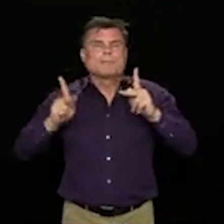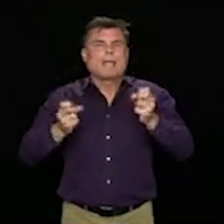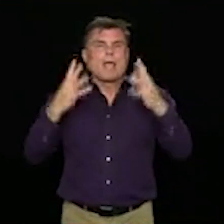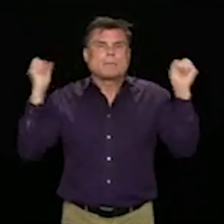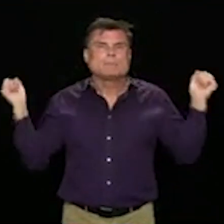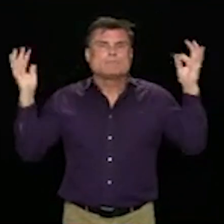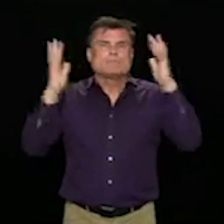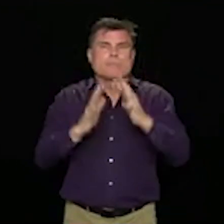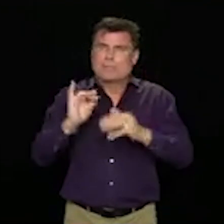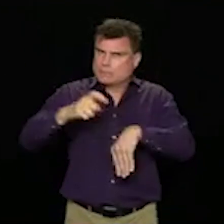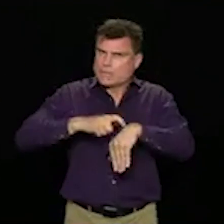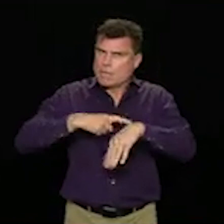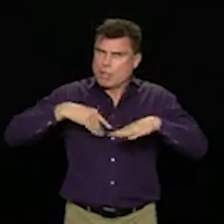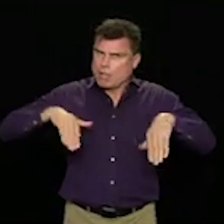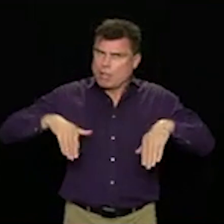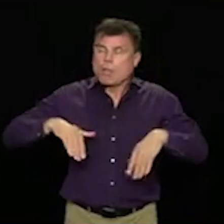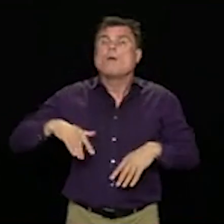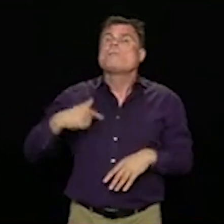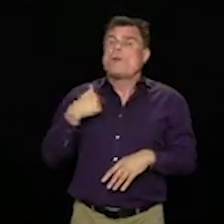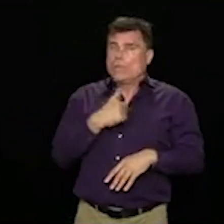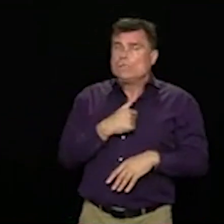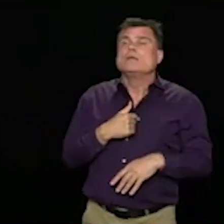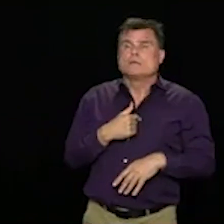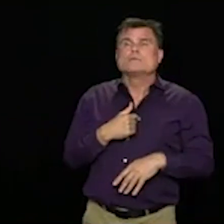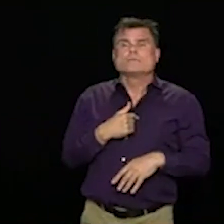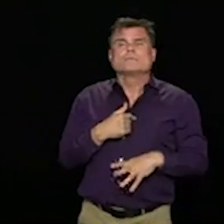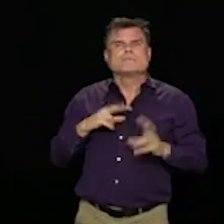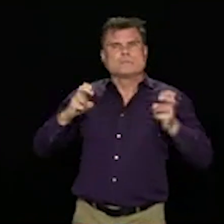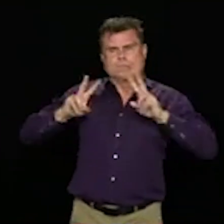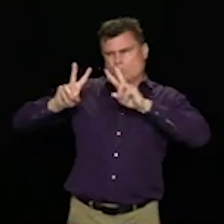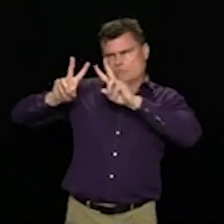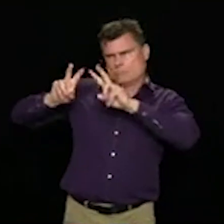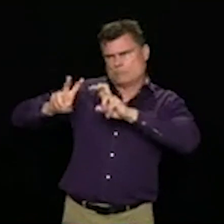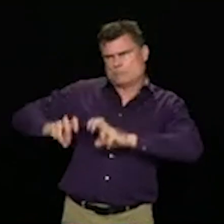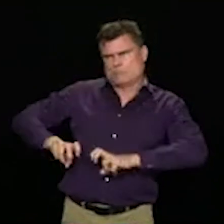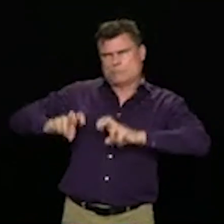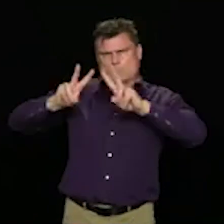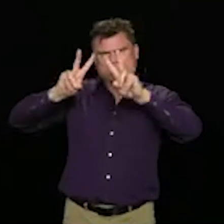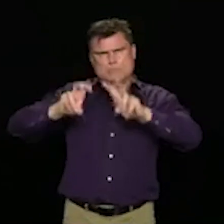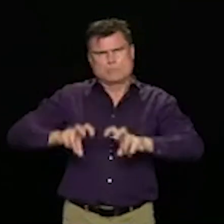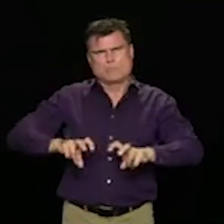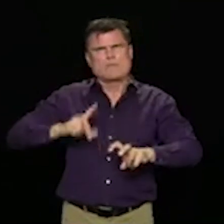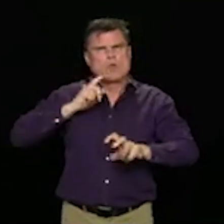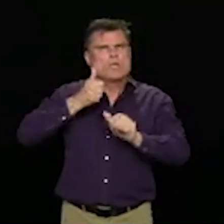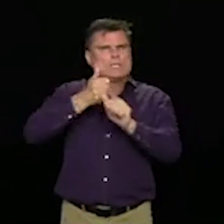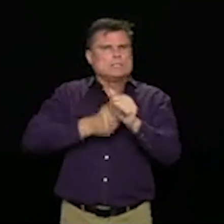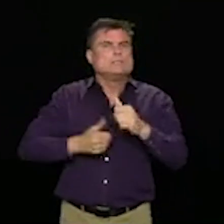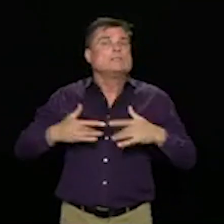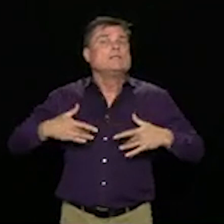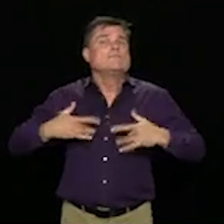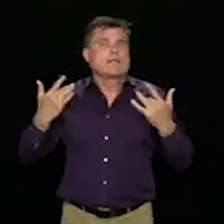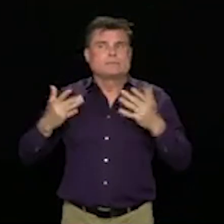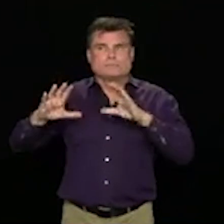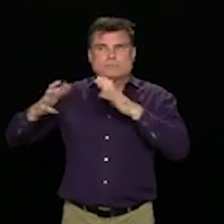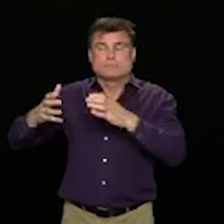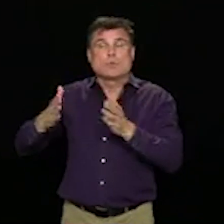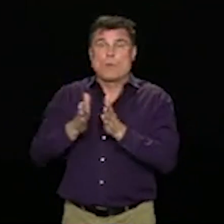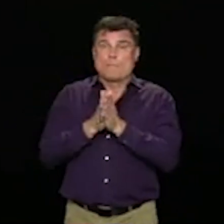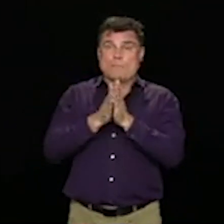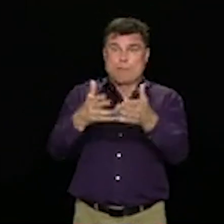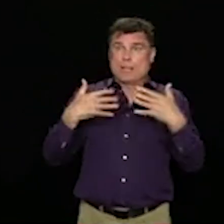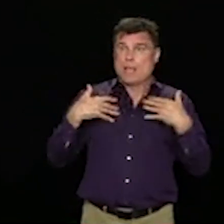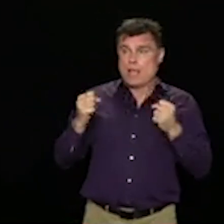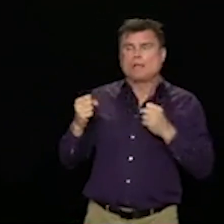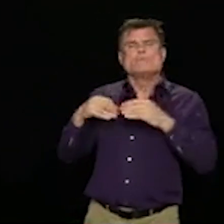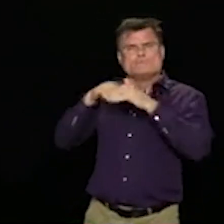risk assessment process for every event that looked at, who were the people that were coming, where were they coming from, where had they